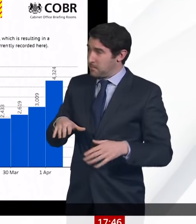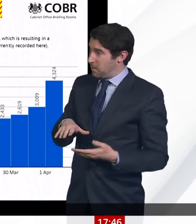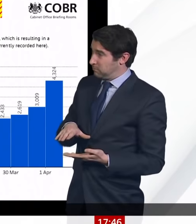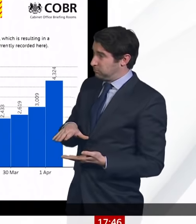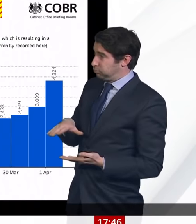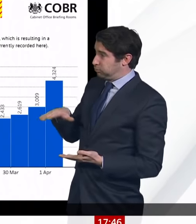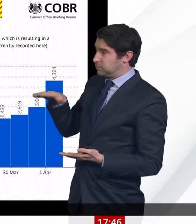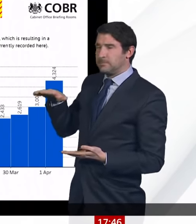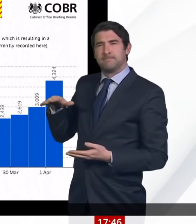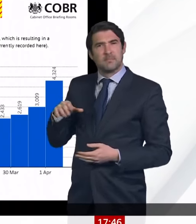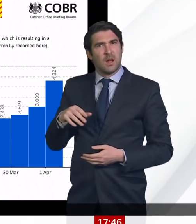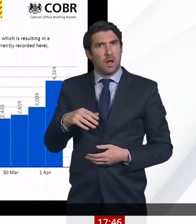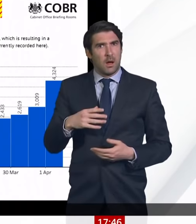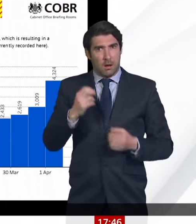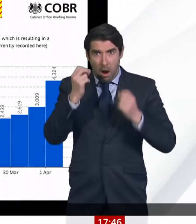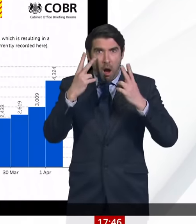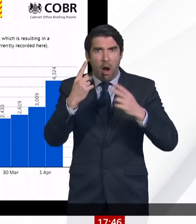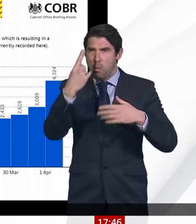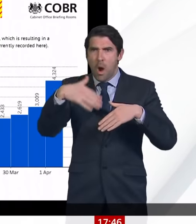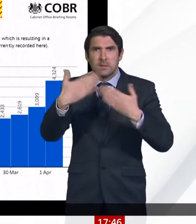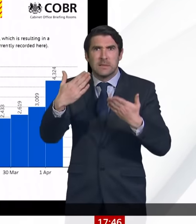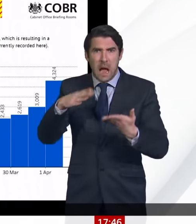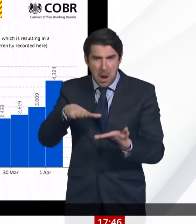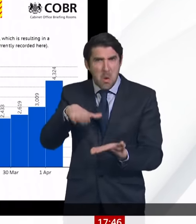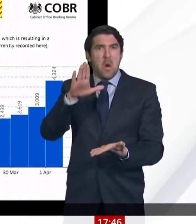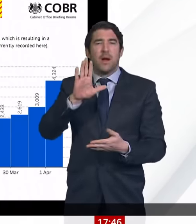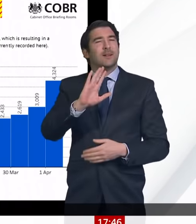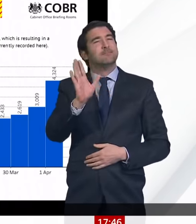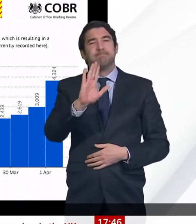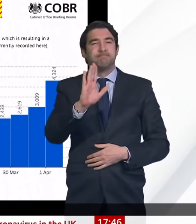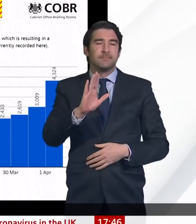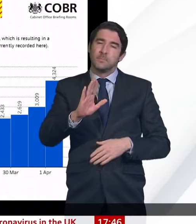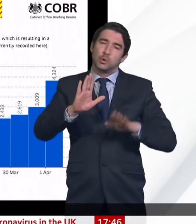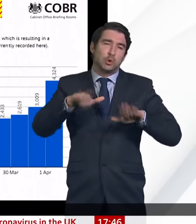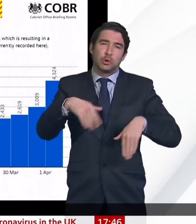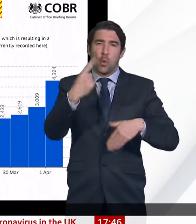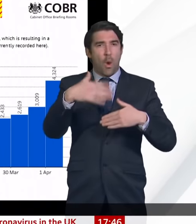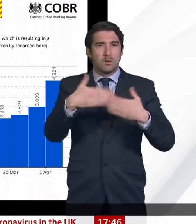any single day and to look at a trend over time. In the